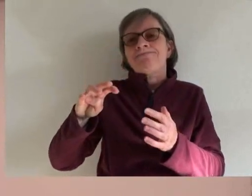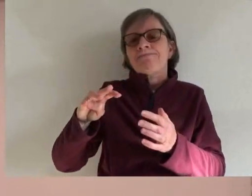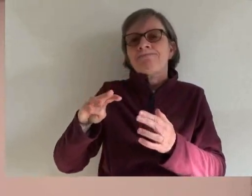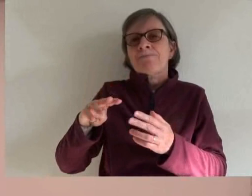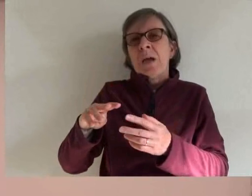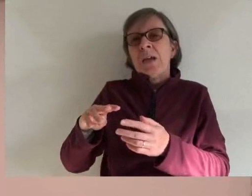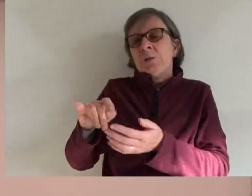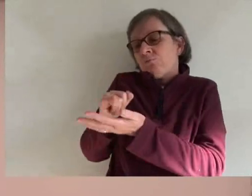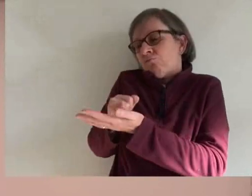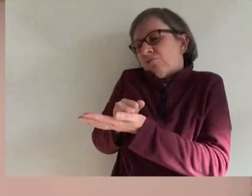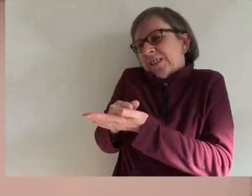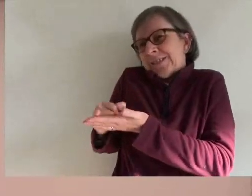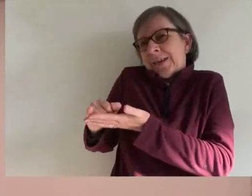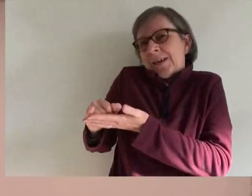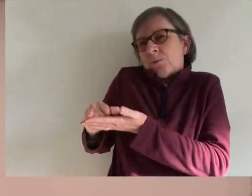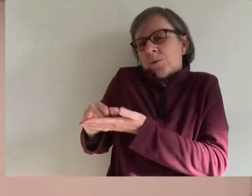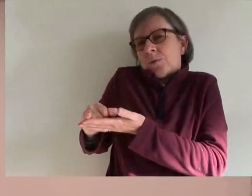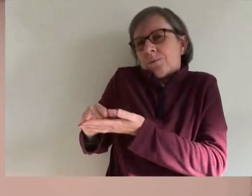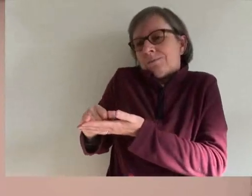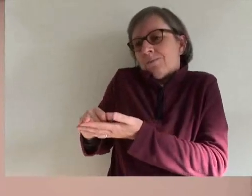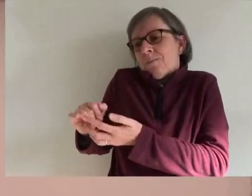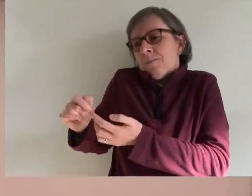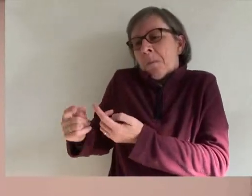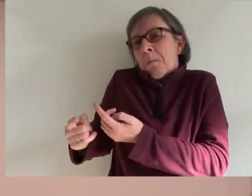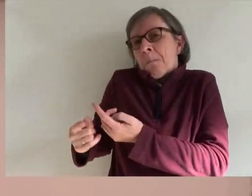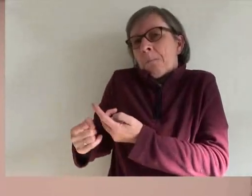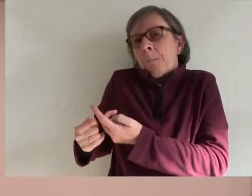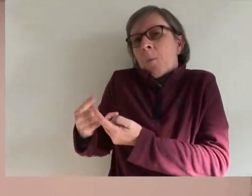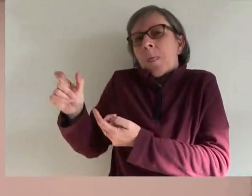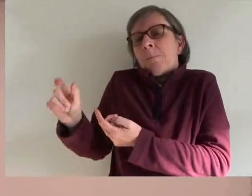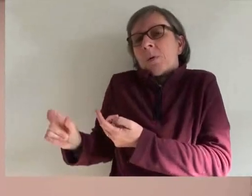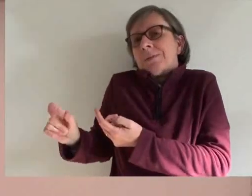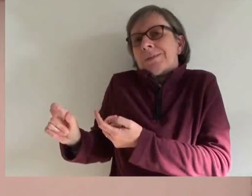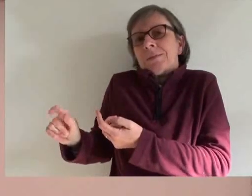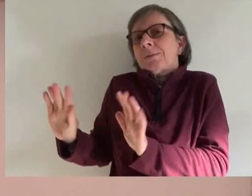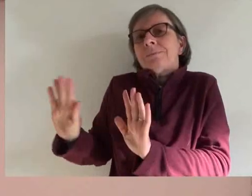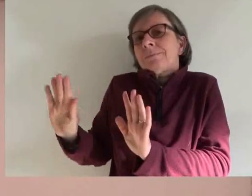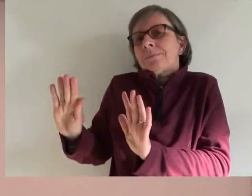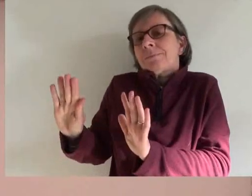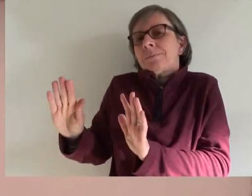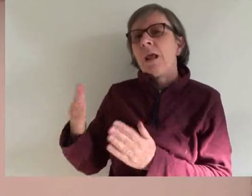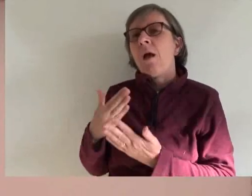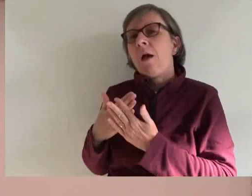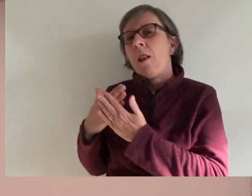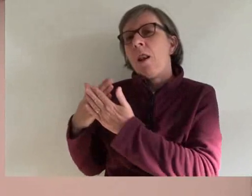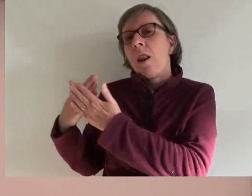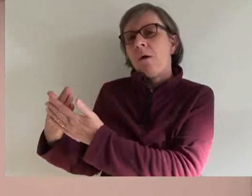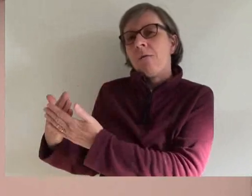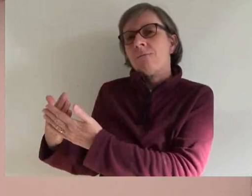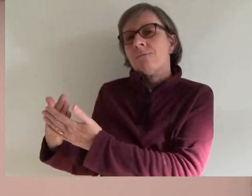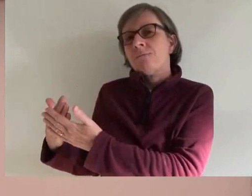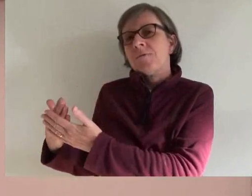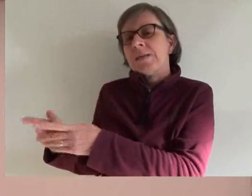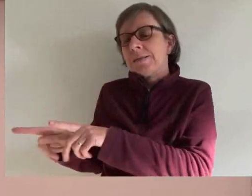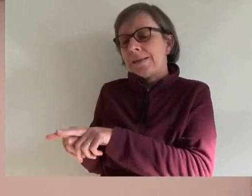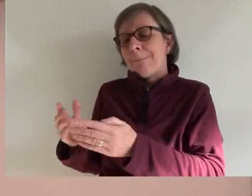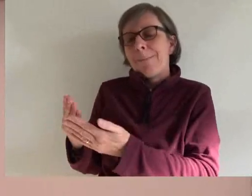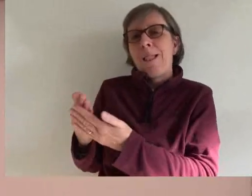against anyone among your people, but love your neighbor as yourself. I am the